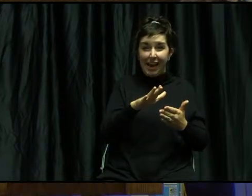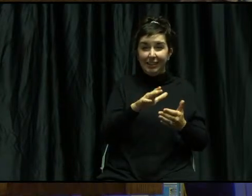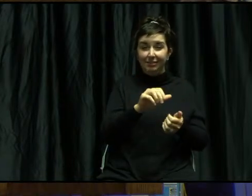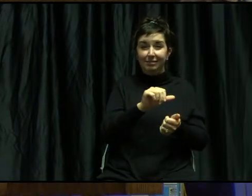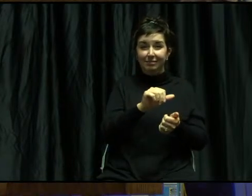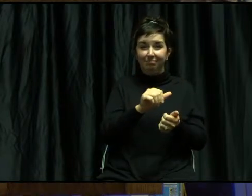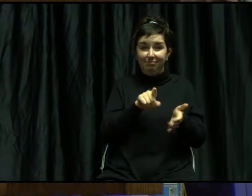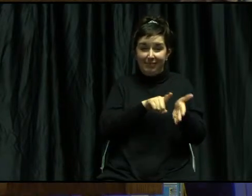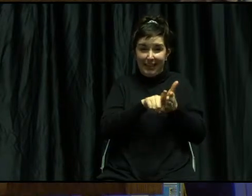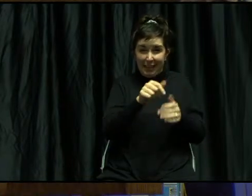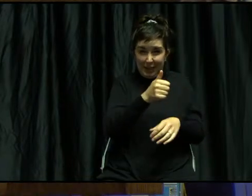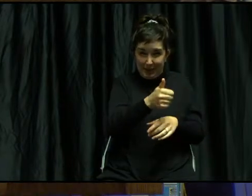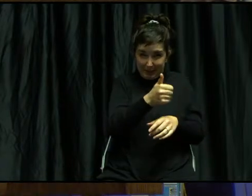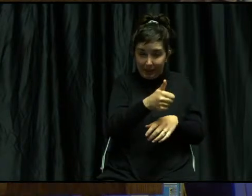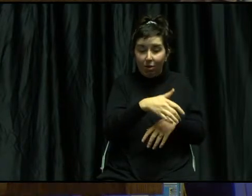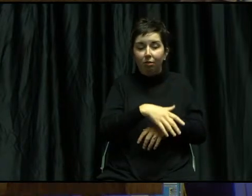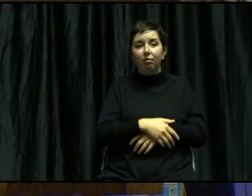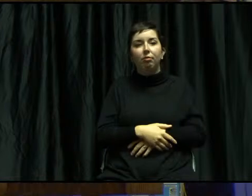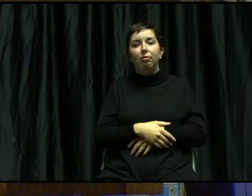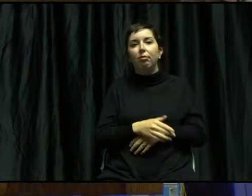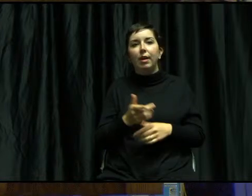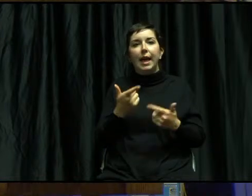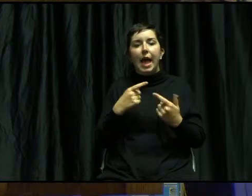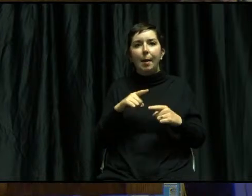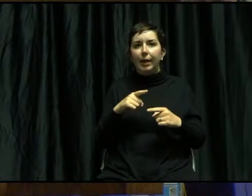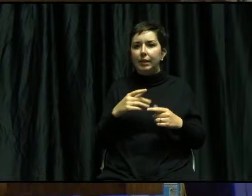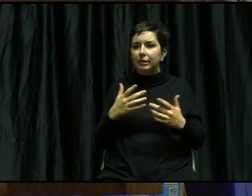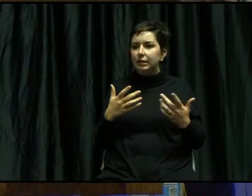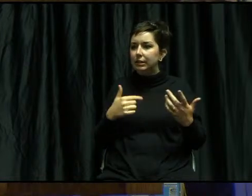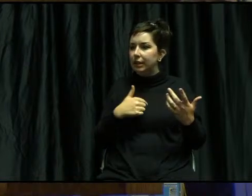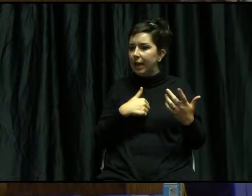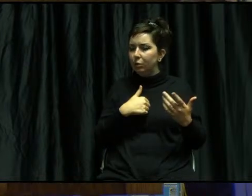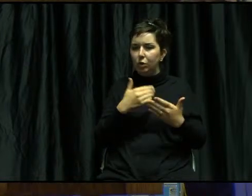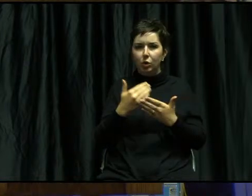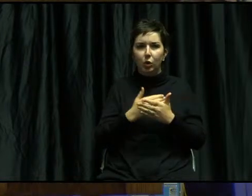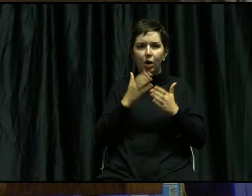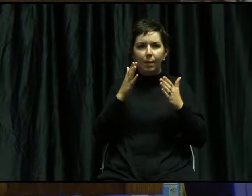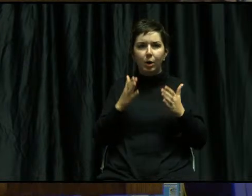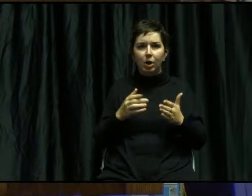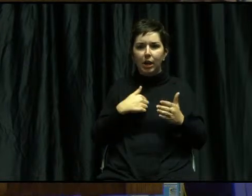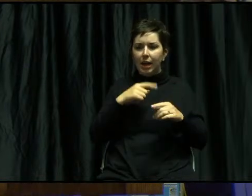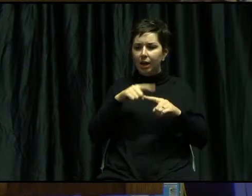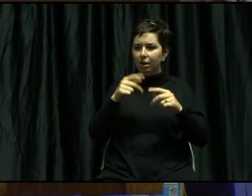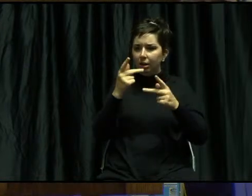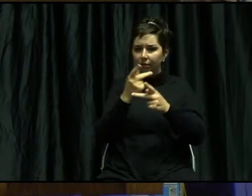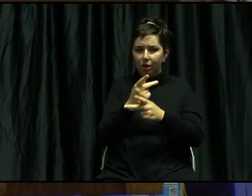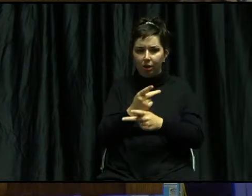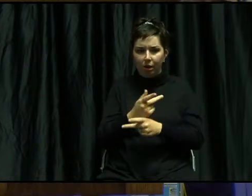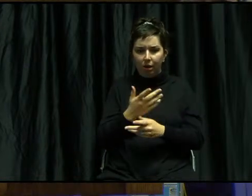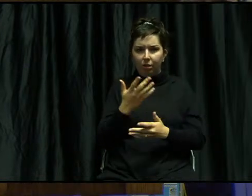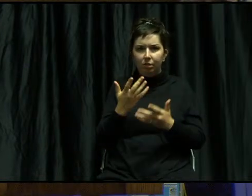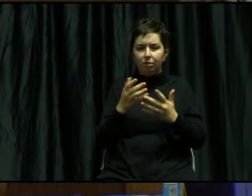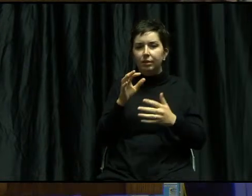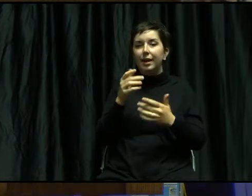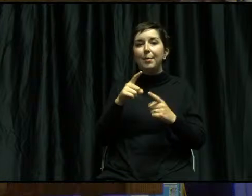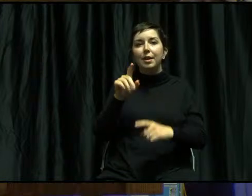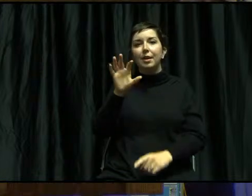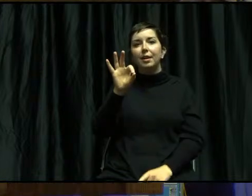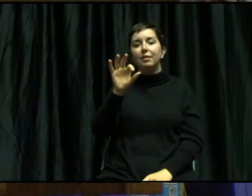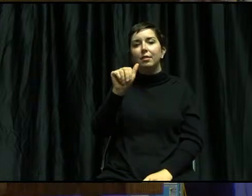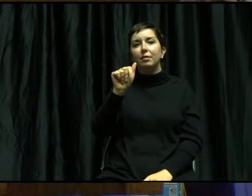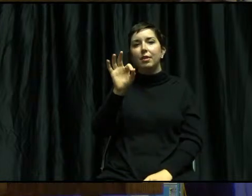I wasn't 20-year-old Cassie navigating a world in which I couldn't figure out FAFSA and my boyfriend was a